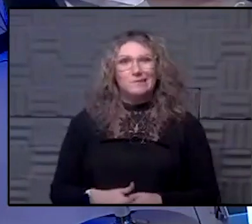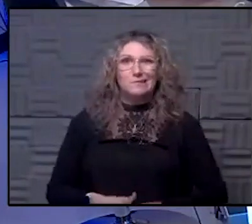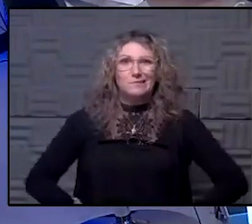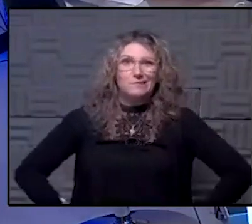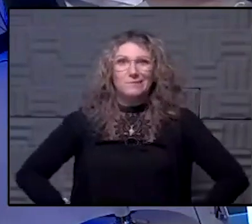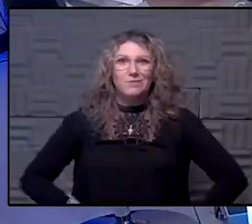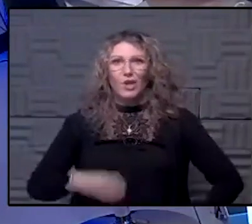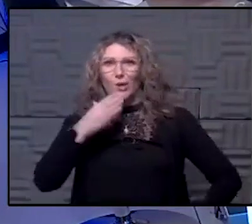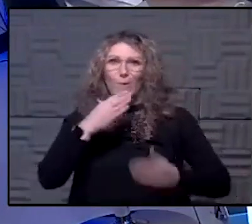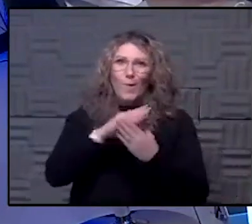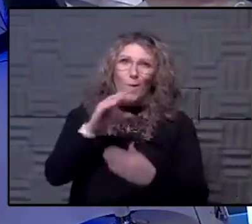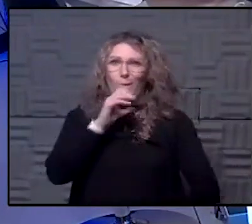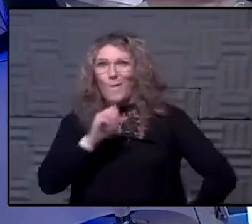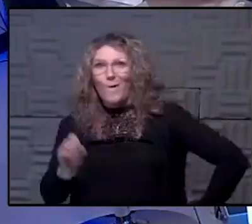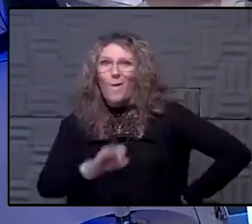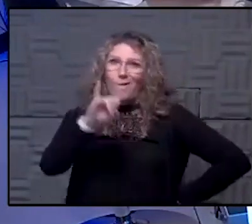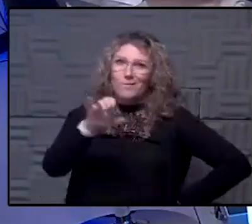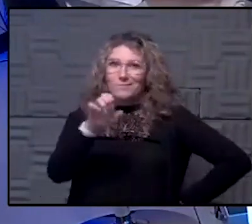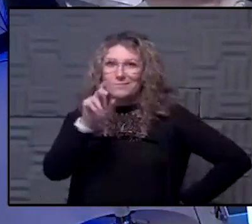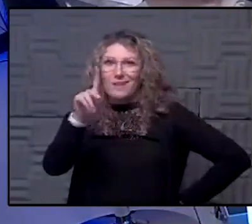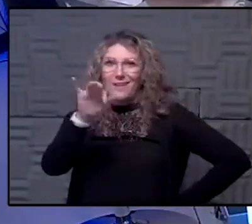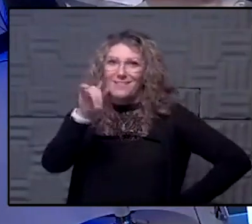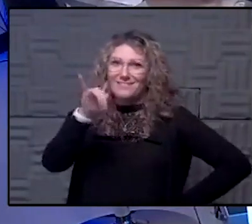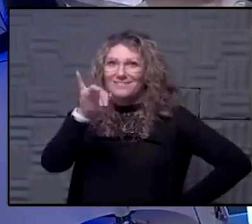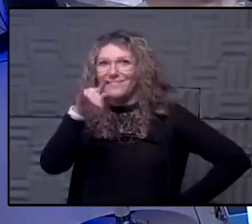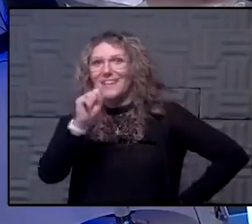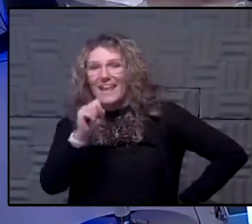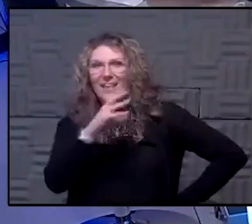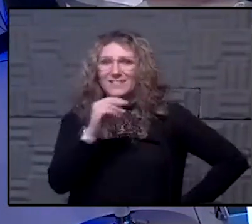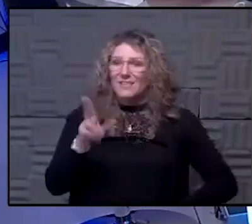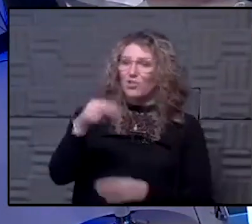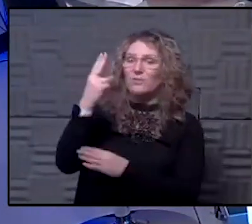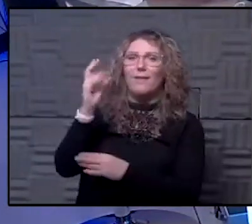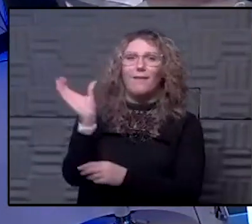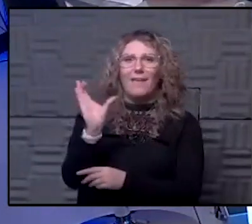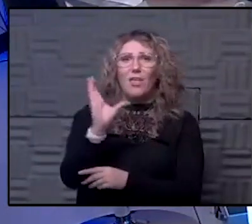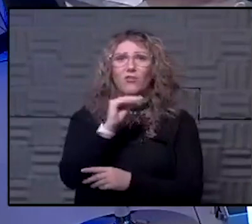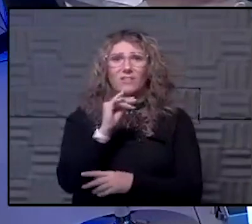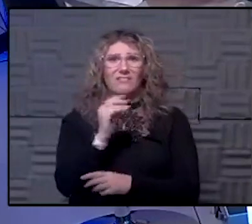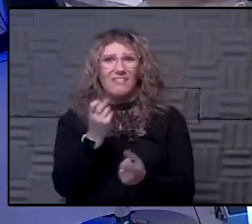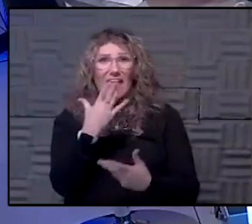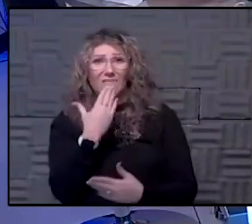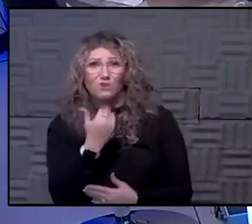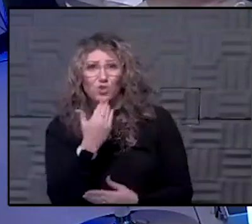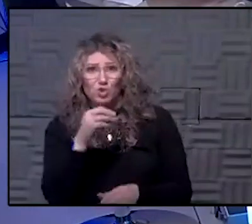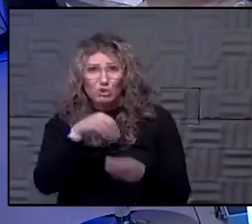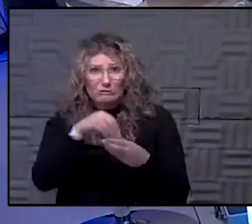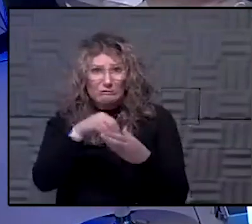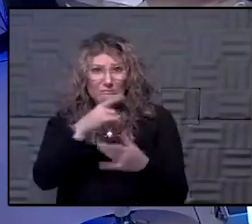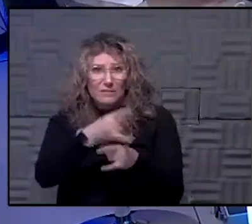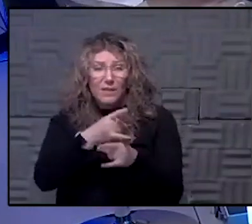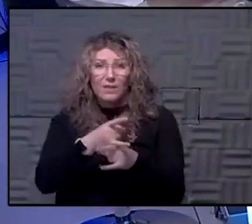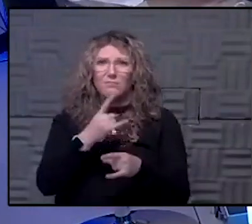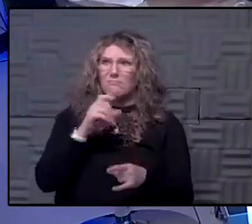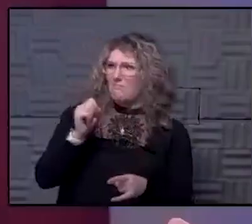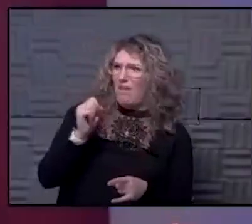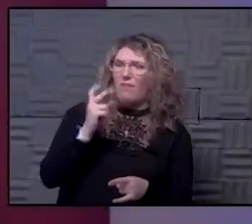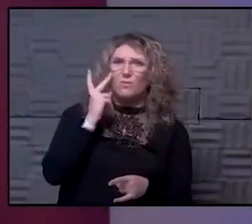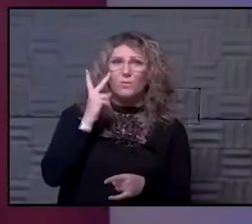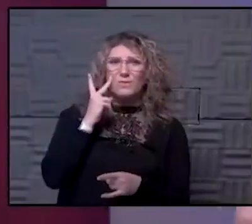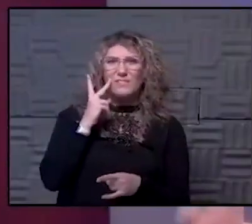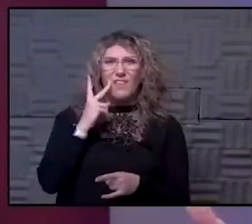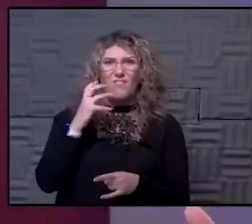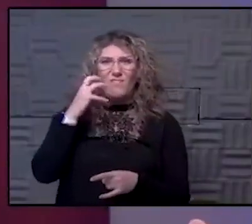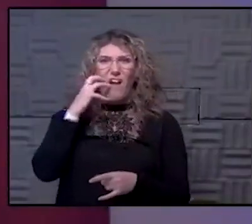old Jack Daniels. But I think there's also high calorie and sugar content in a lot of those. Well, yeah, I think you see in fatty liver